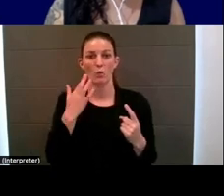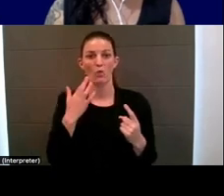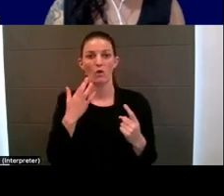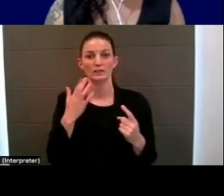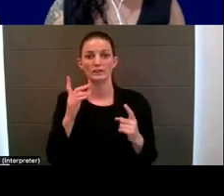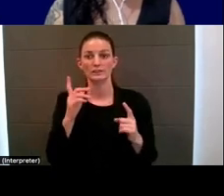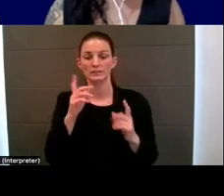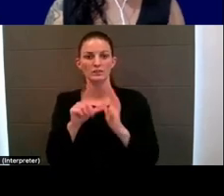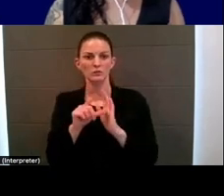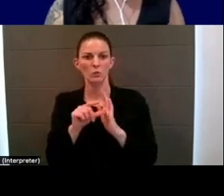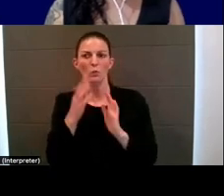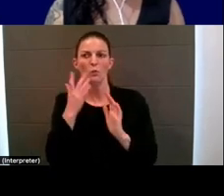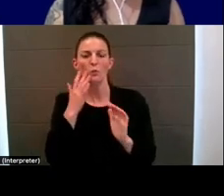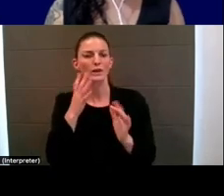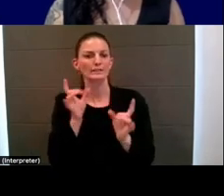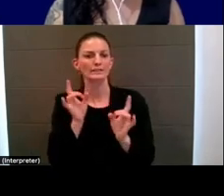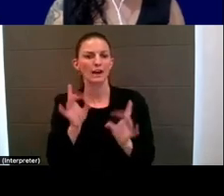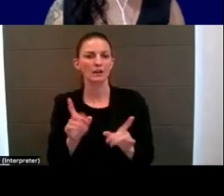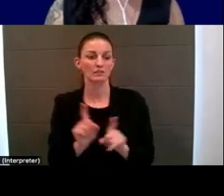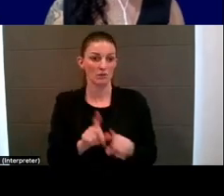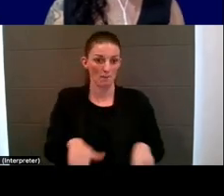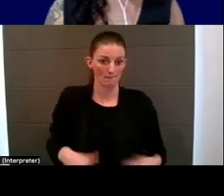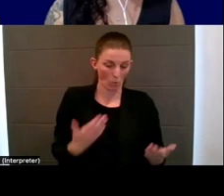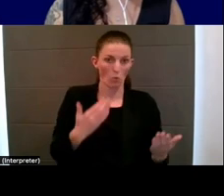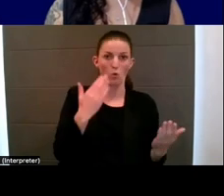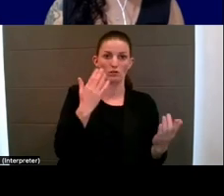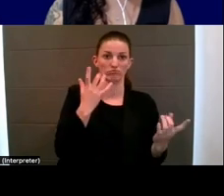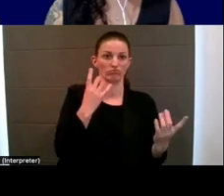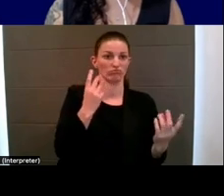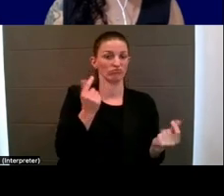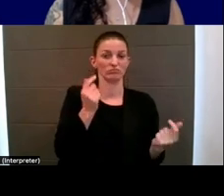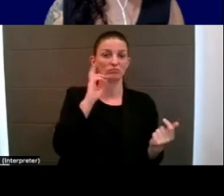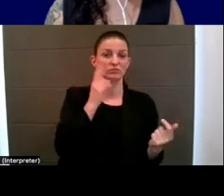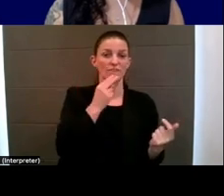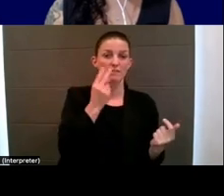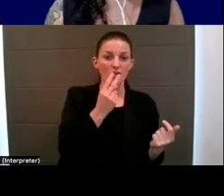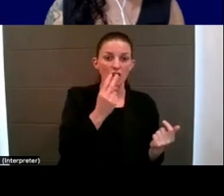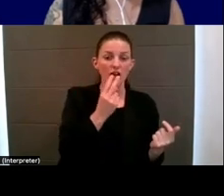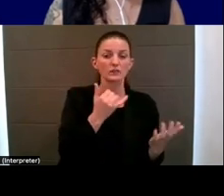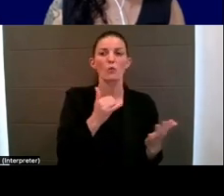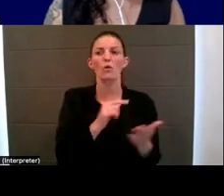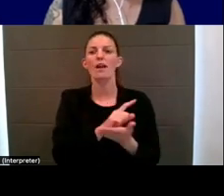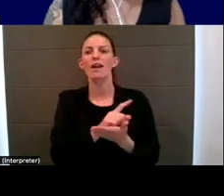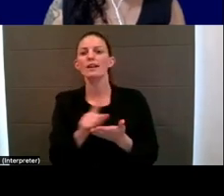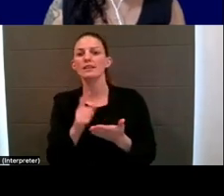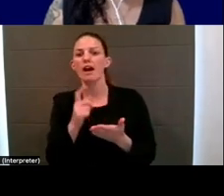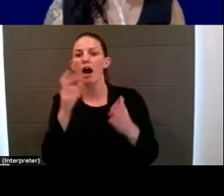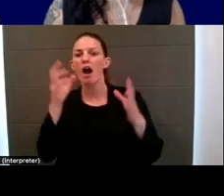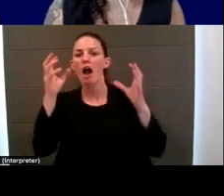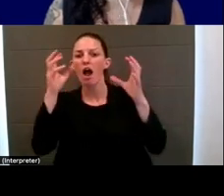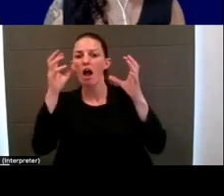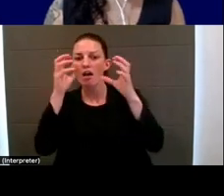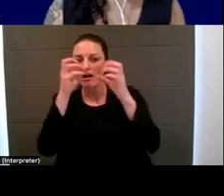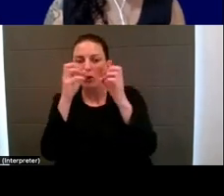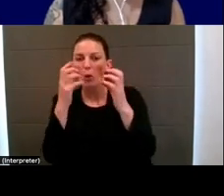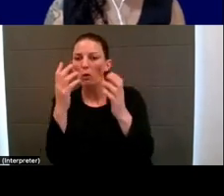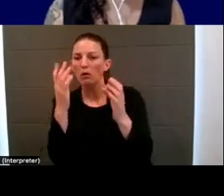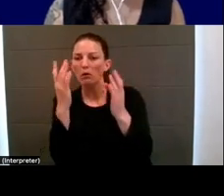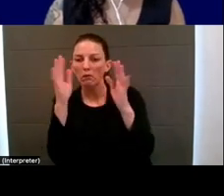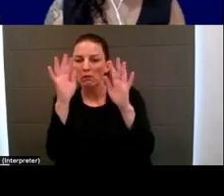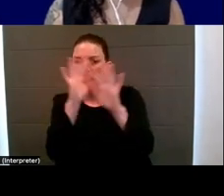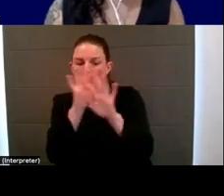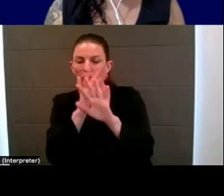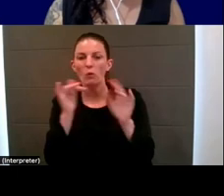some of the case studies that we talk to later in this presentation. There's often possible